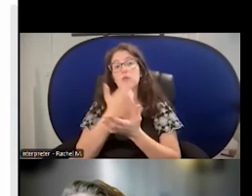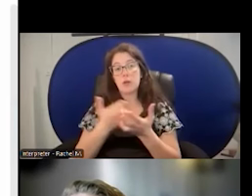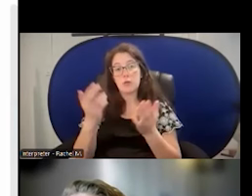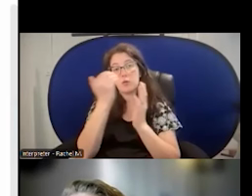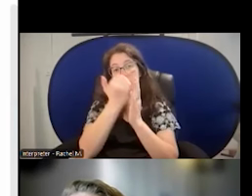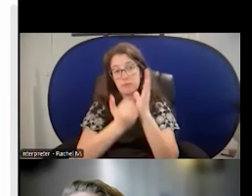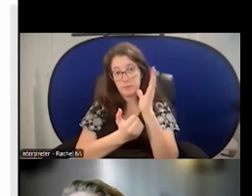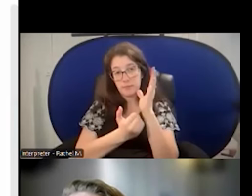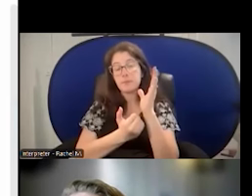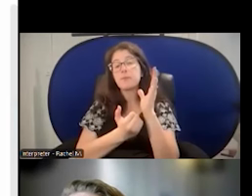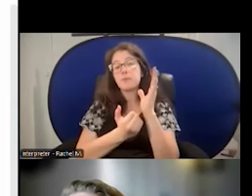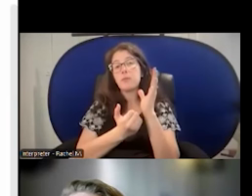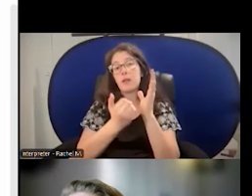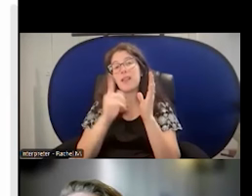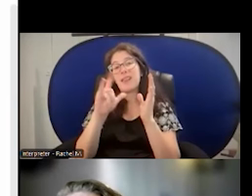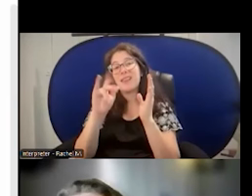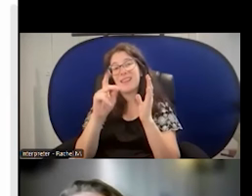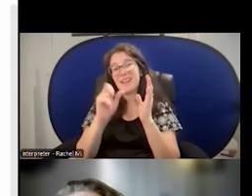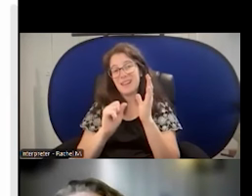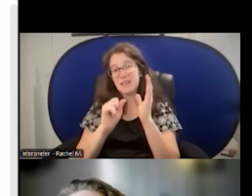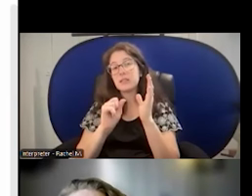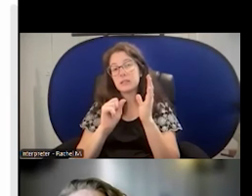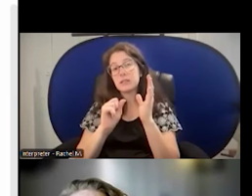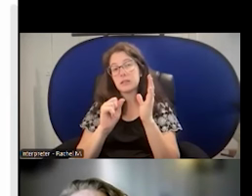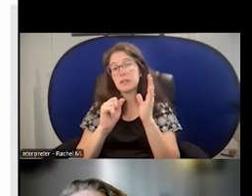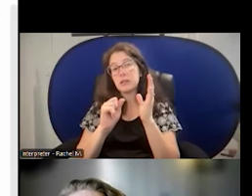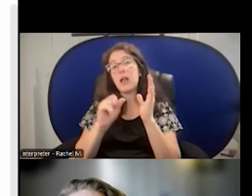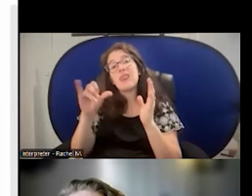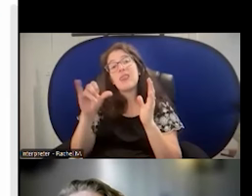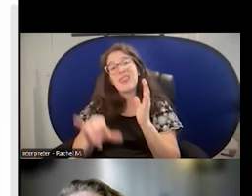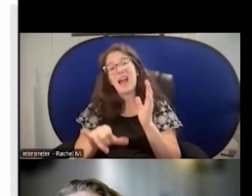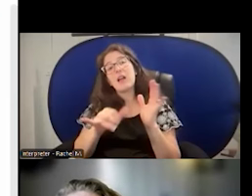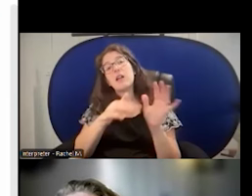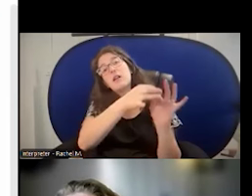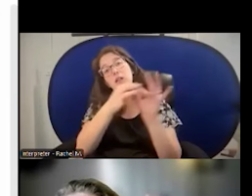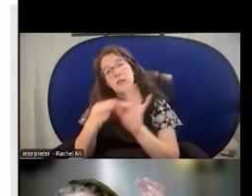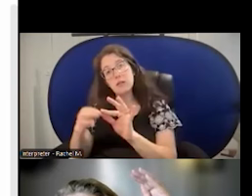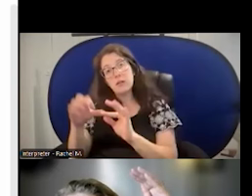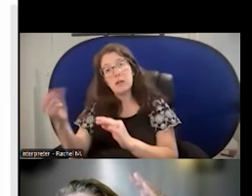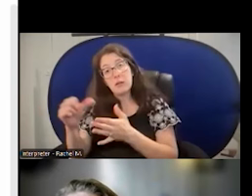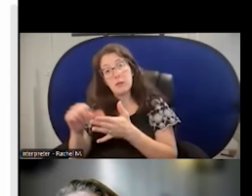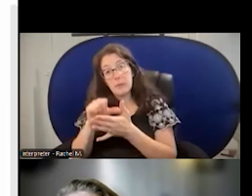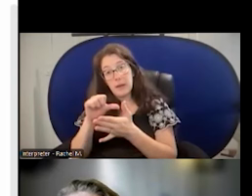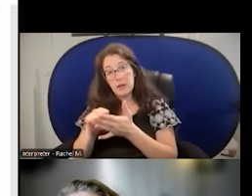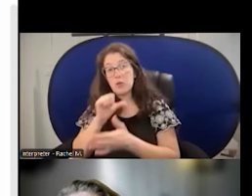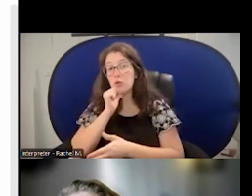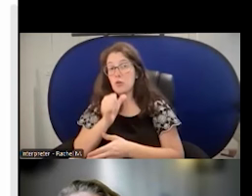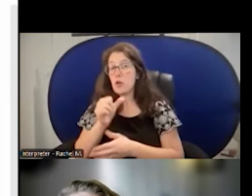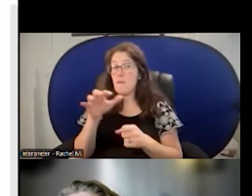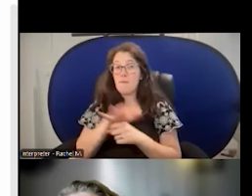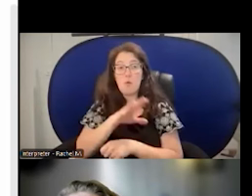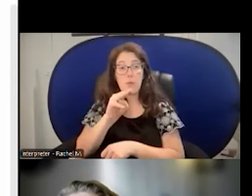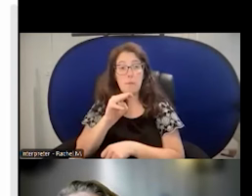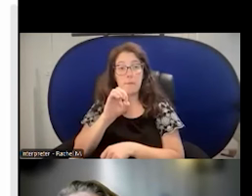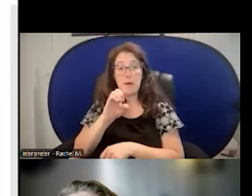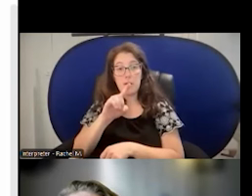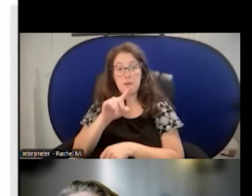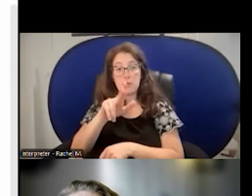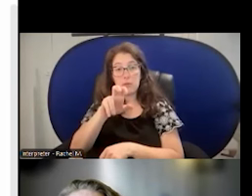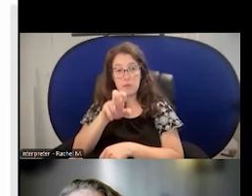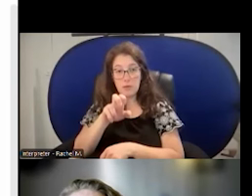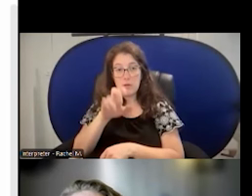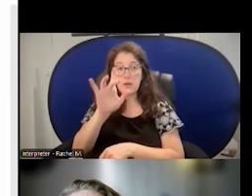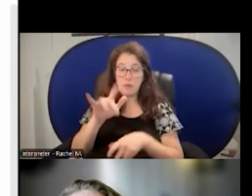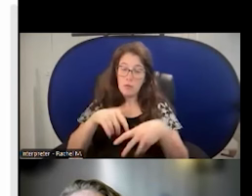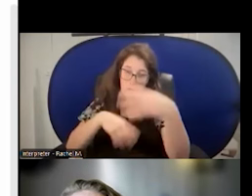descriptive links, these are actually other pages. So instead of having a full module with all these things in there where they have to go through the